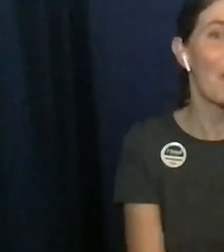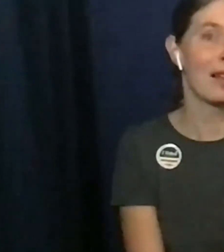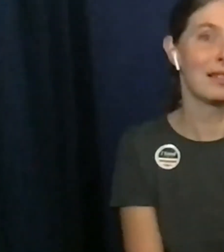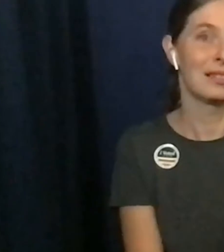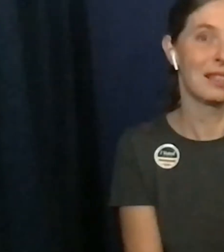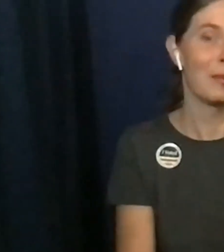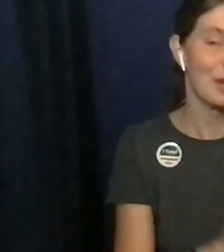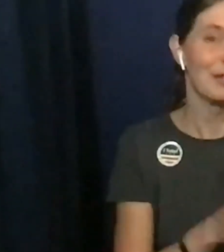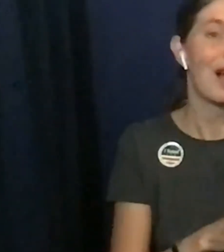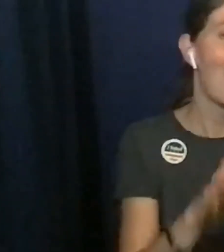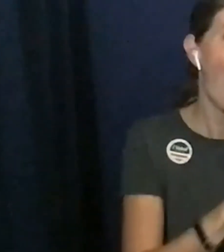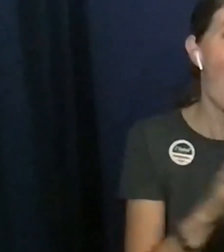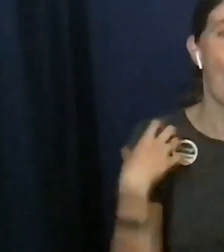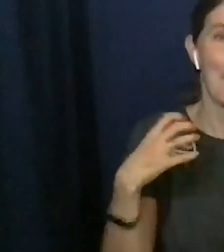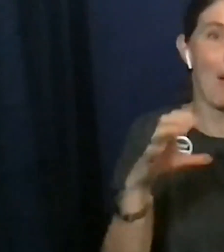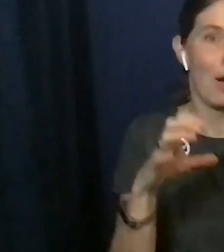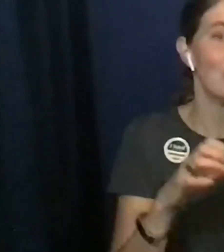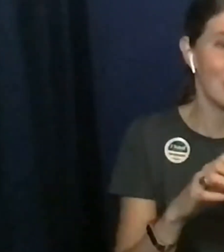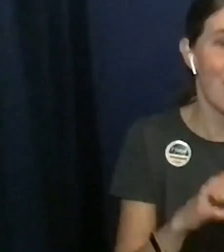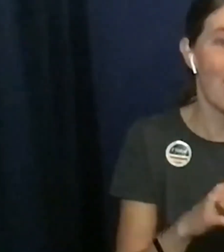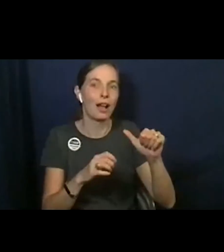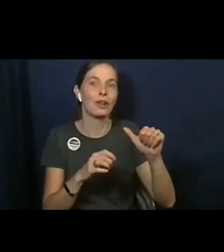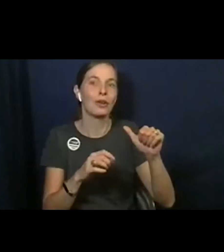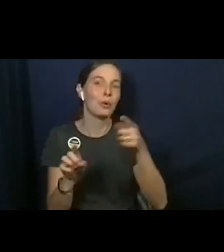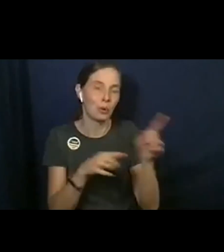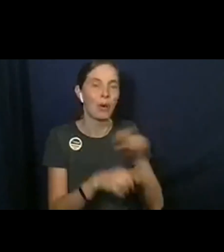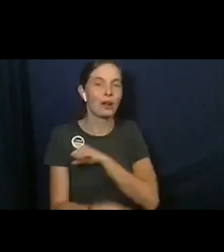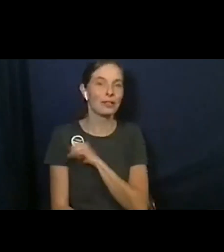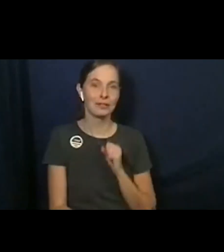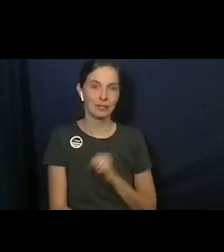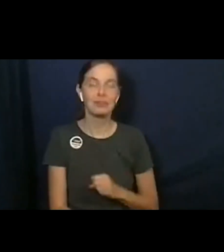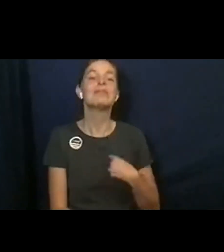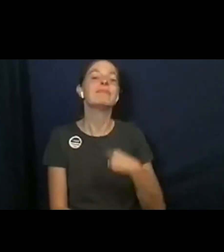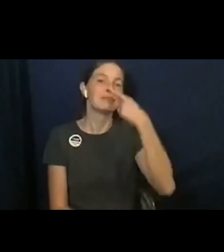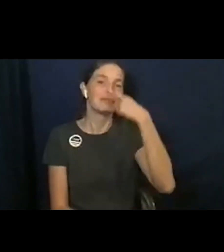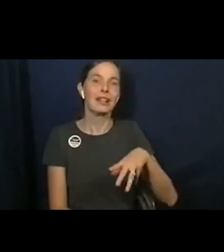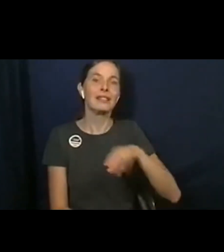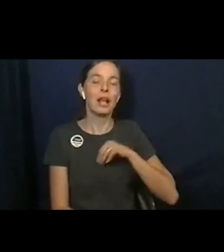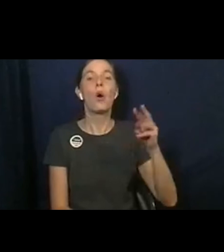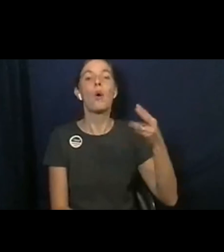This is the Gish montage. Yep, still going.